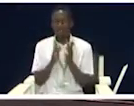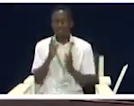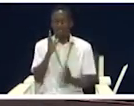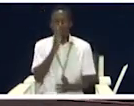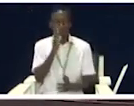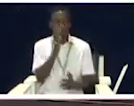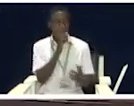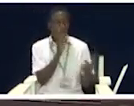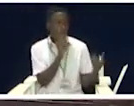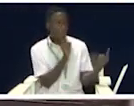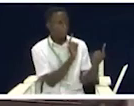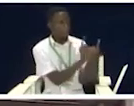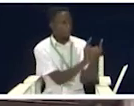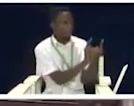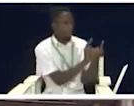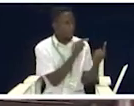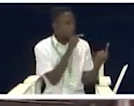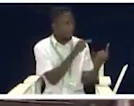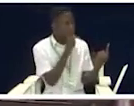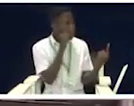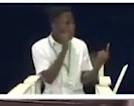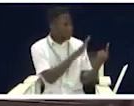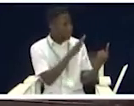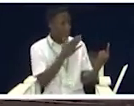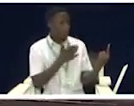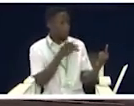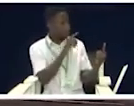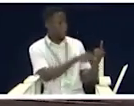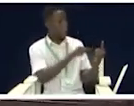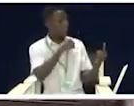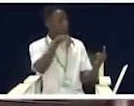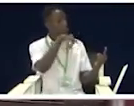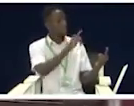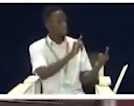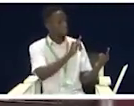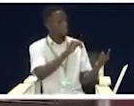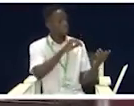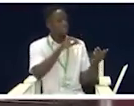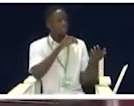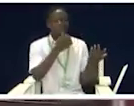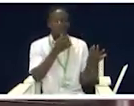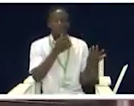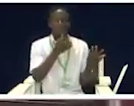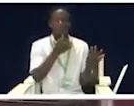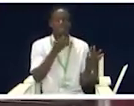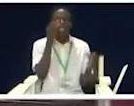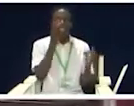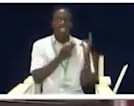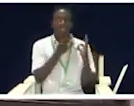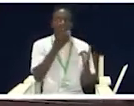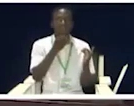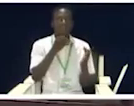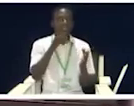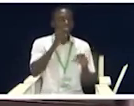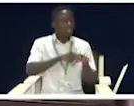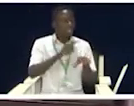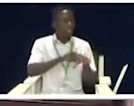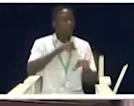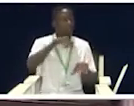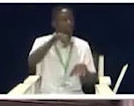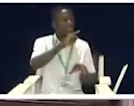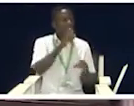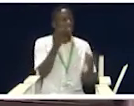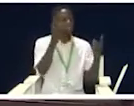met him, he told her, "Woman, my time has not come." Does that blow your head? If his time has not come and he